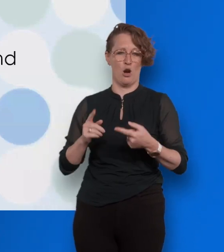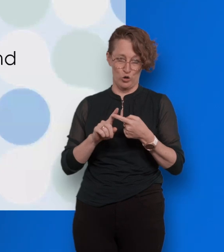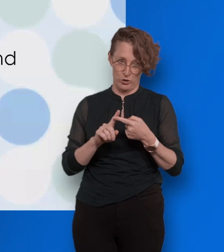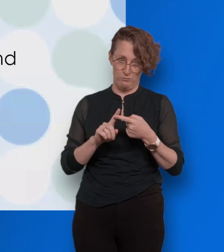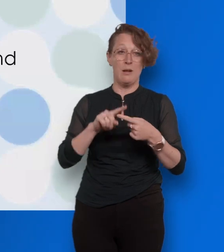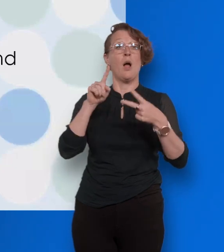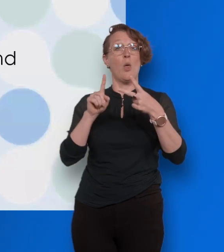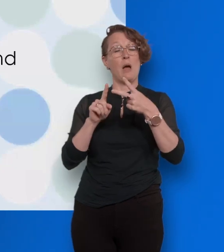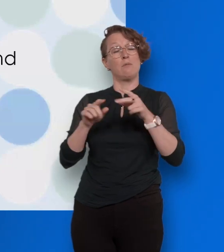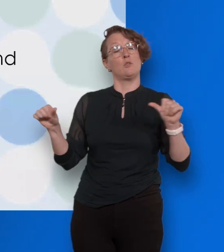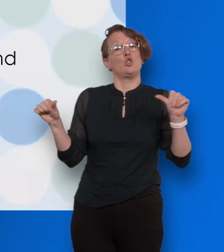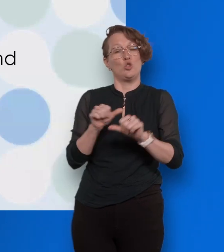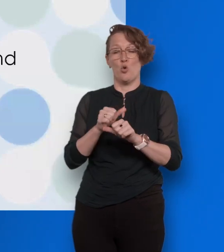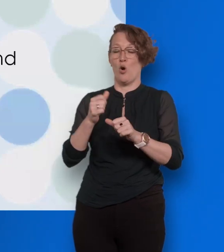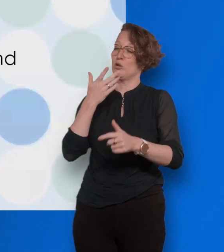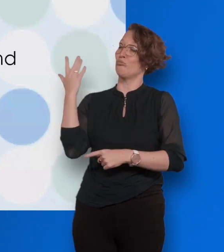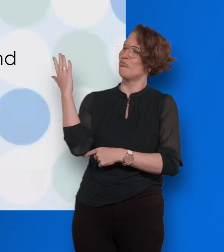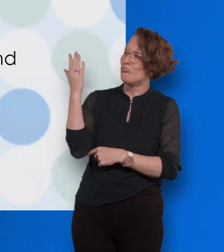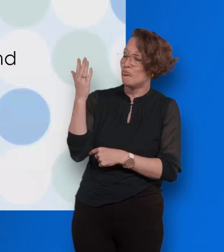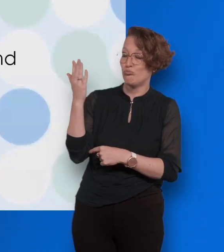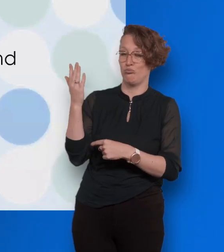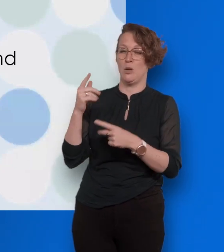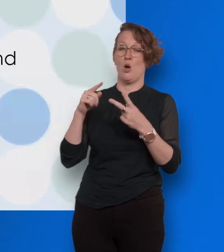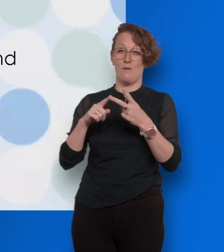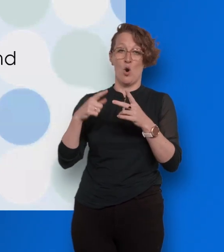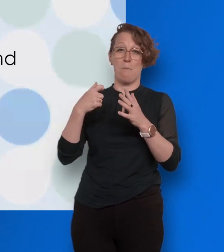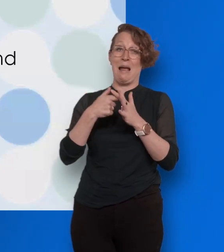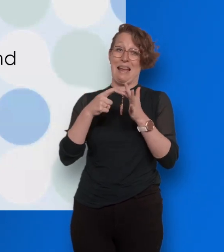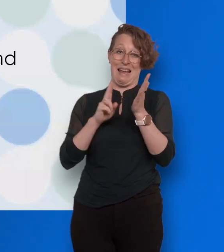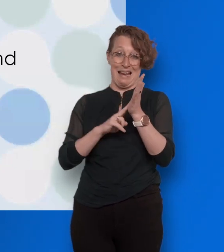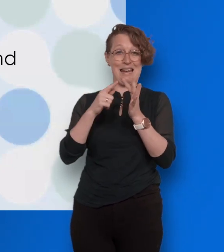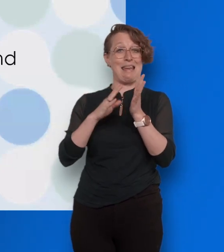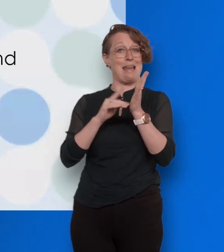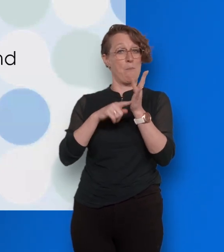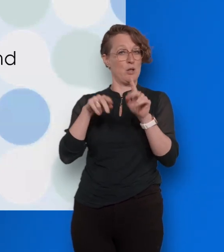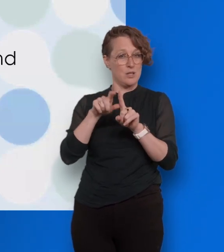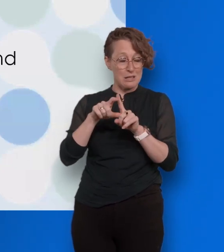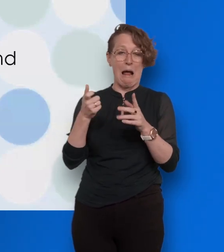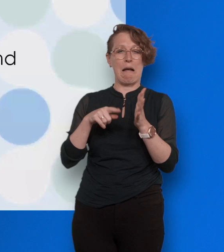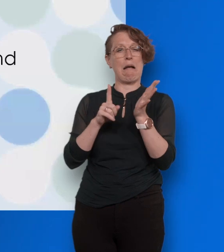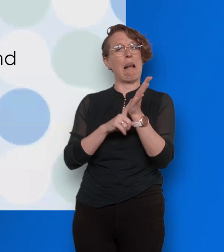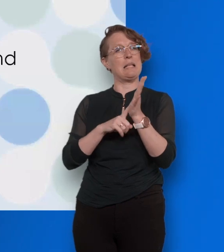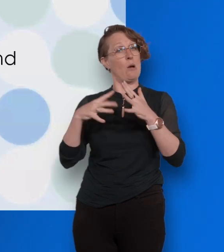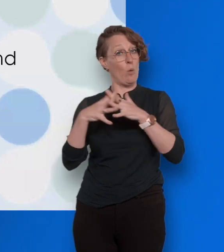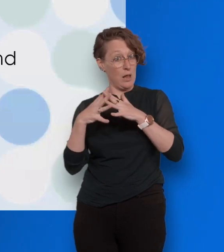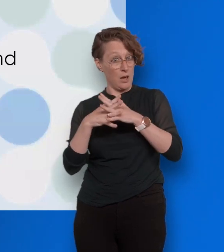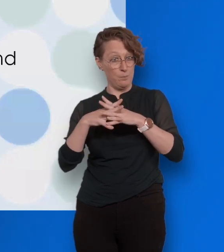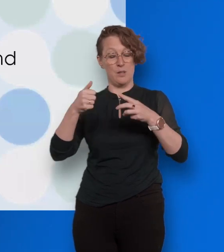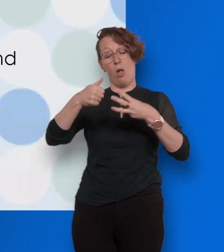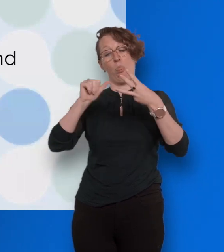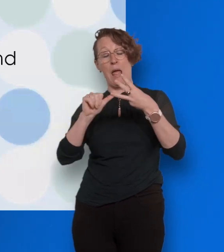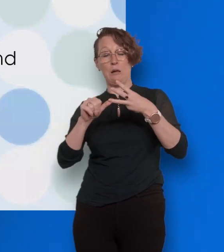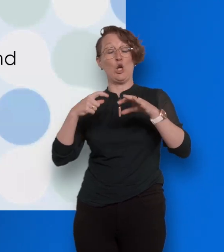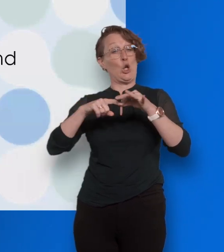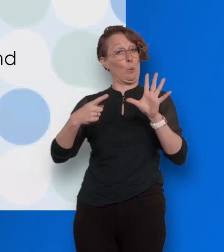we'll hear short talks by Ken Emond and Lisa Williams, and then we'll have a Q&A,